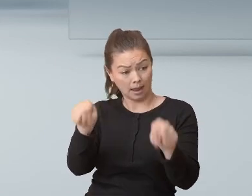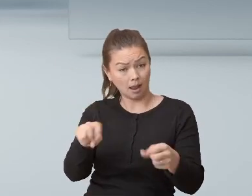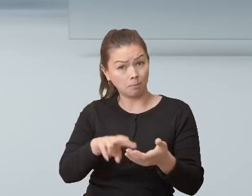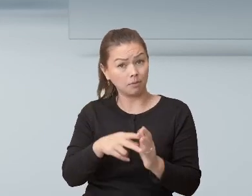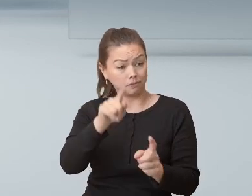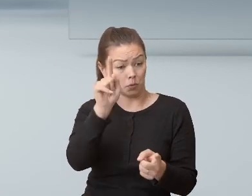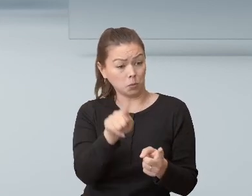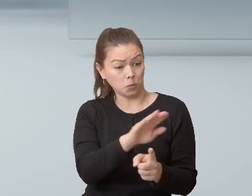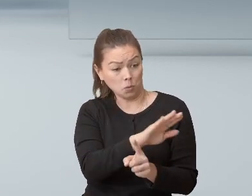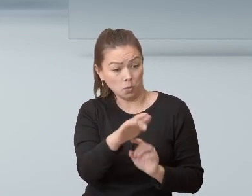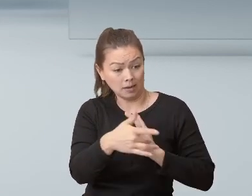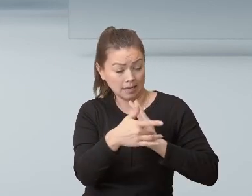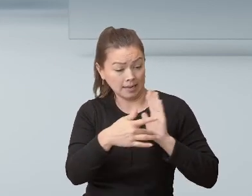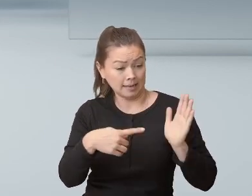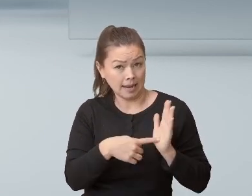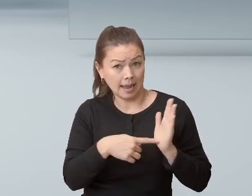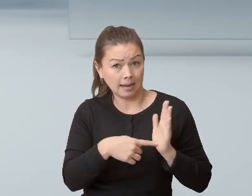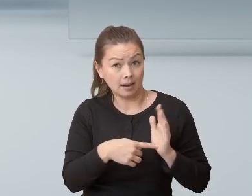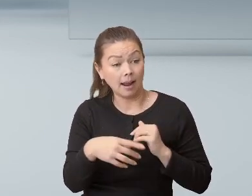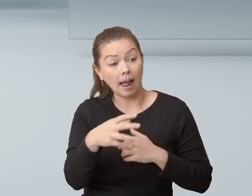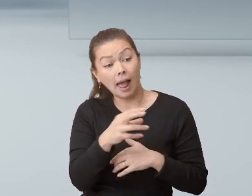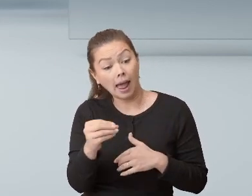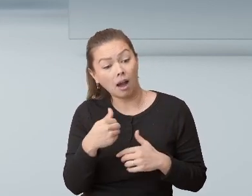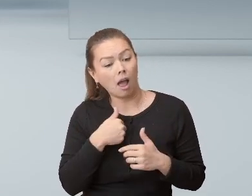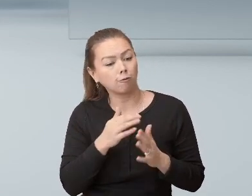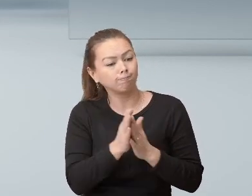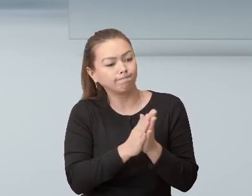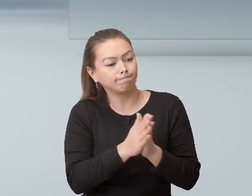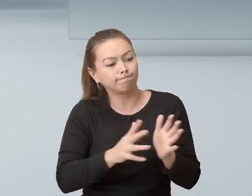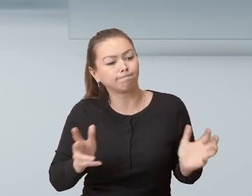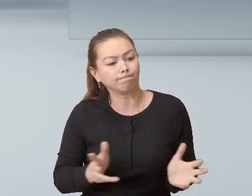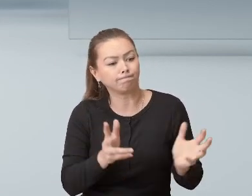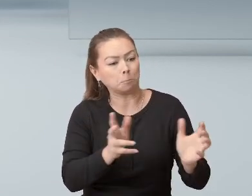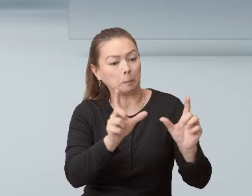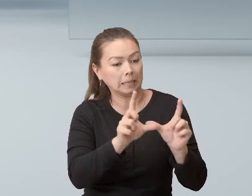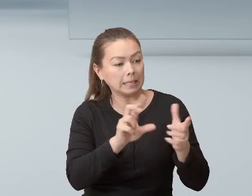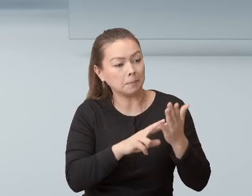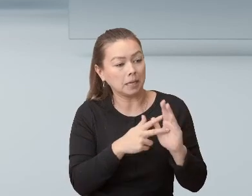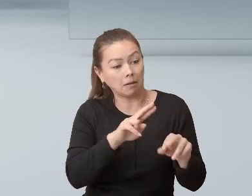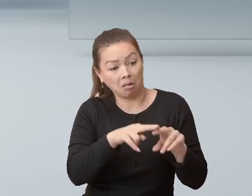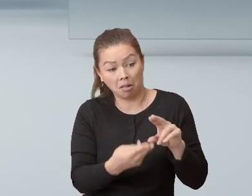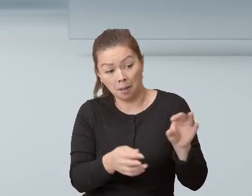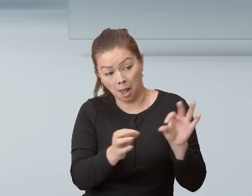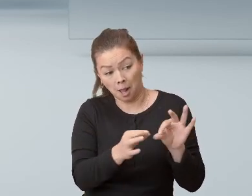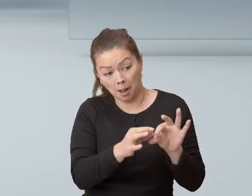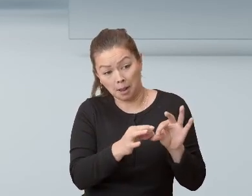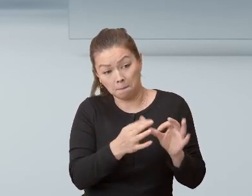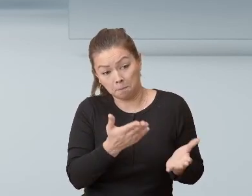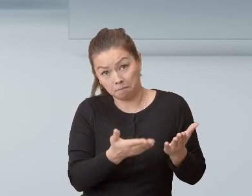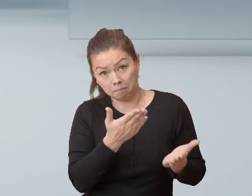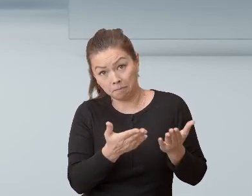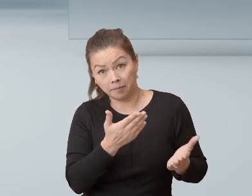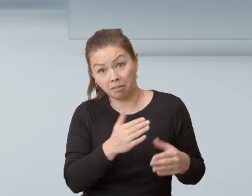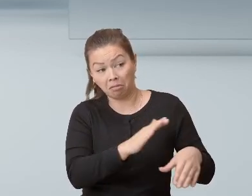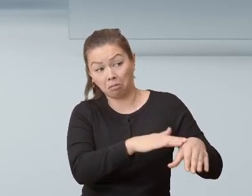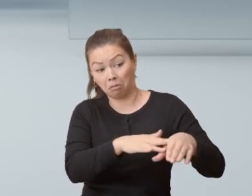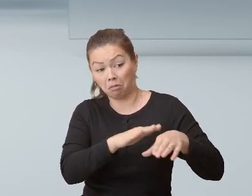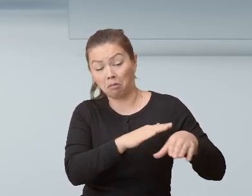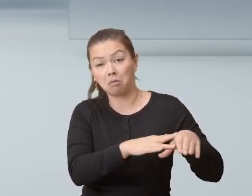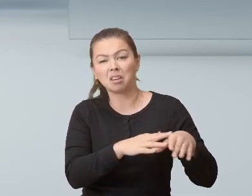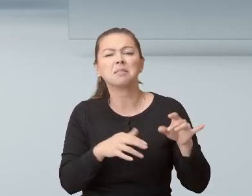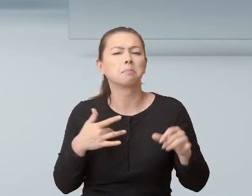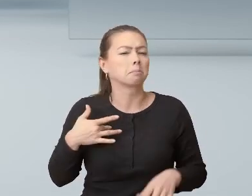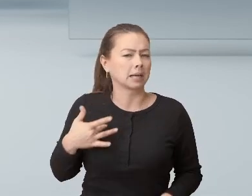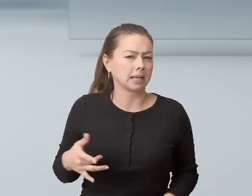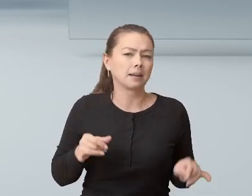by adopting something, and there's licensing incentives to do that. So you might save some money there. So it's pretty common where we start seeing things